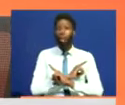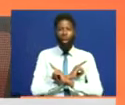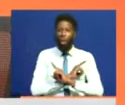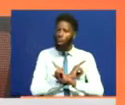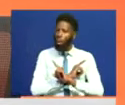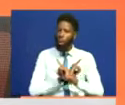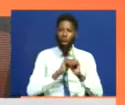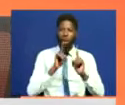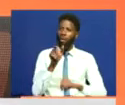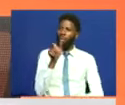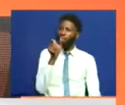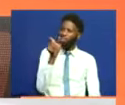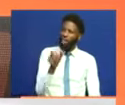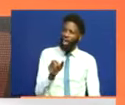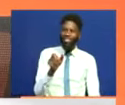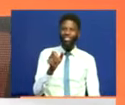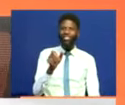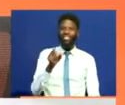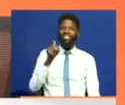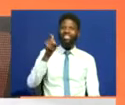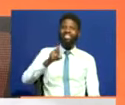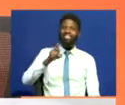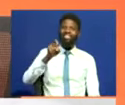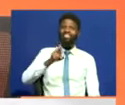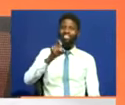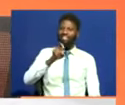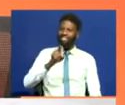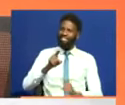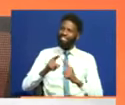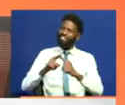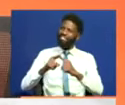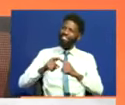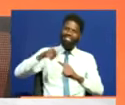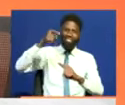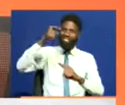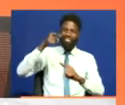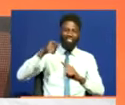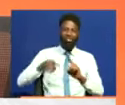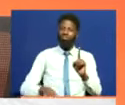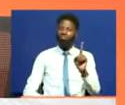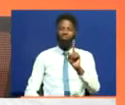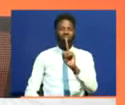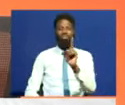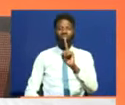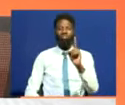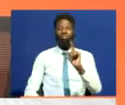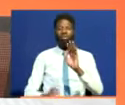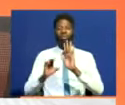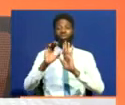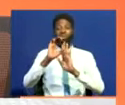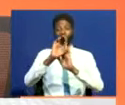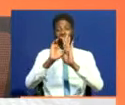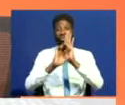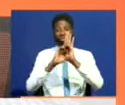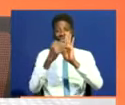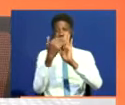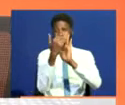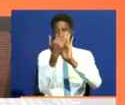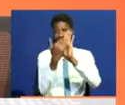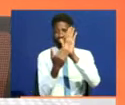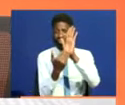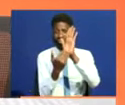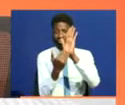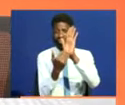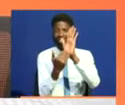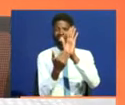being murdered with what we've been able to see. The Constitution is very clear, yes, in terms